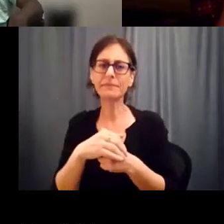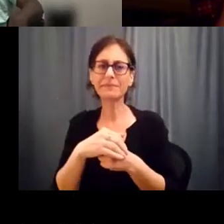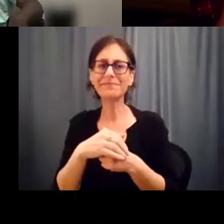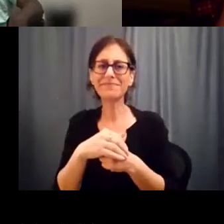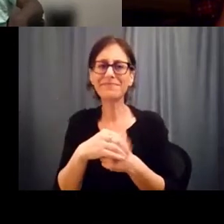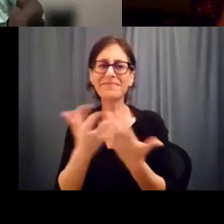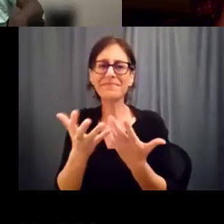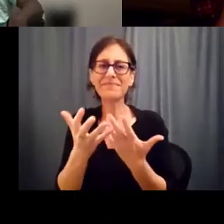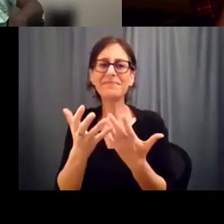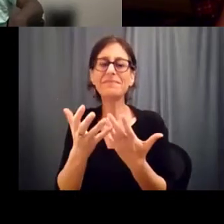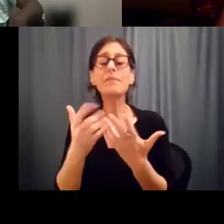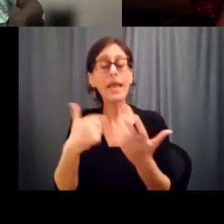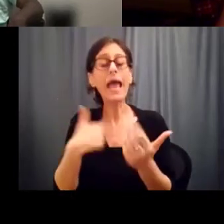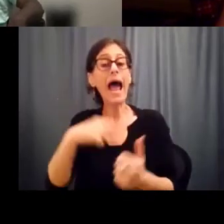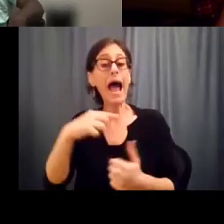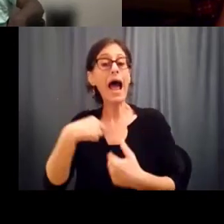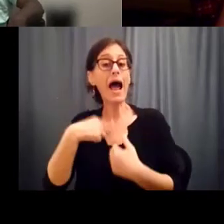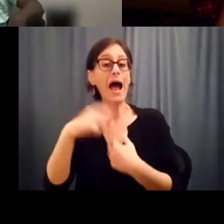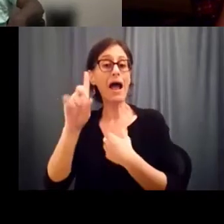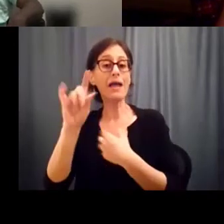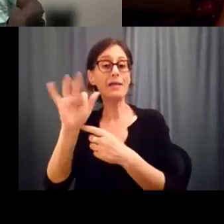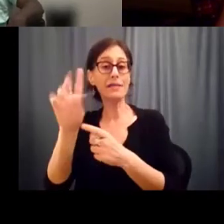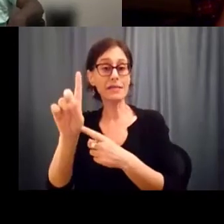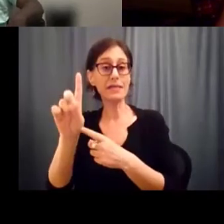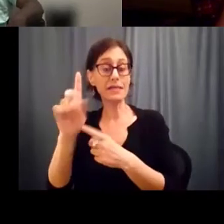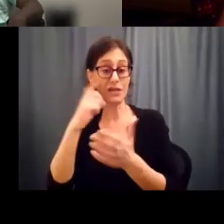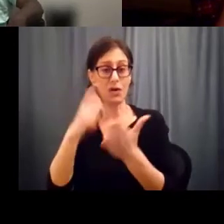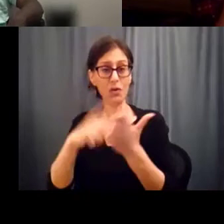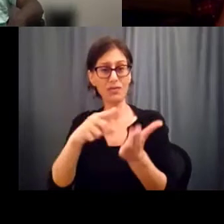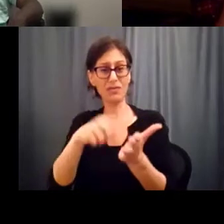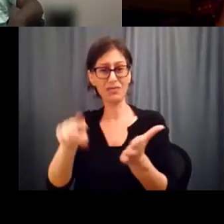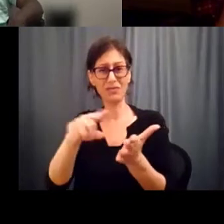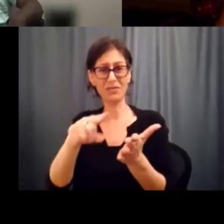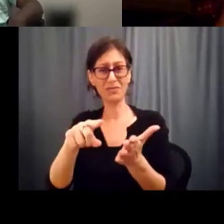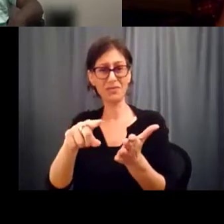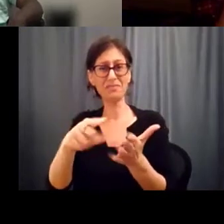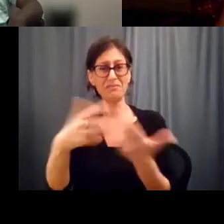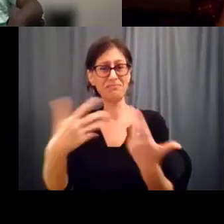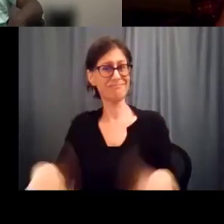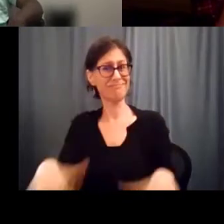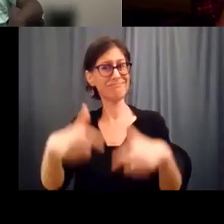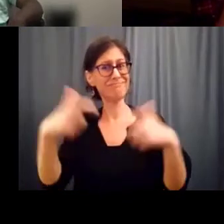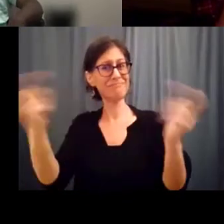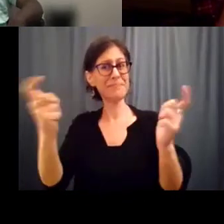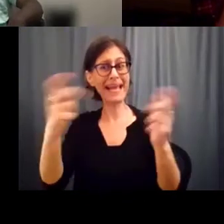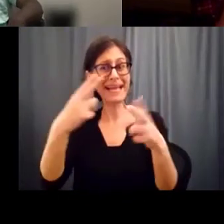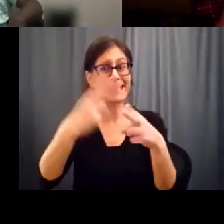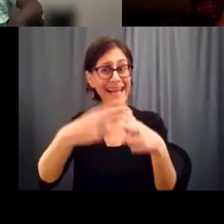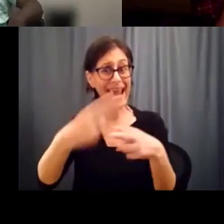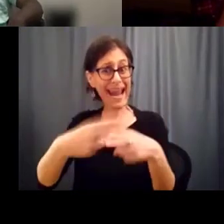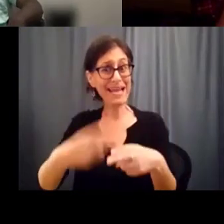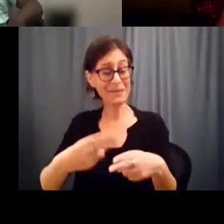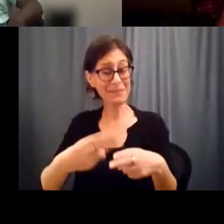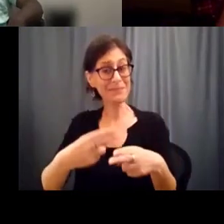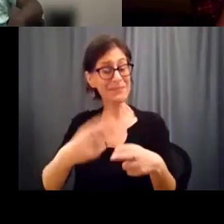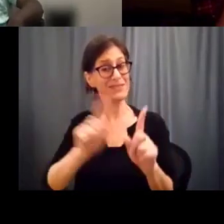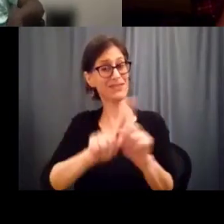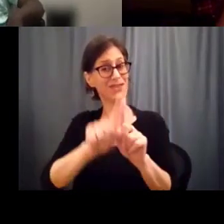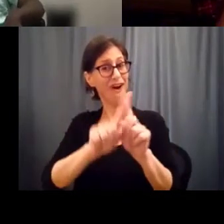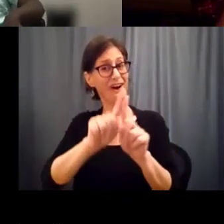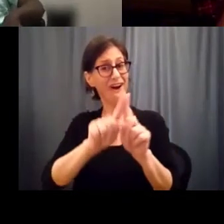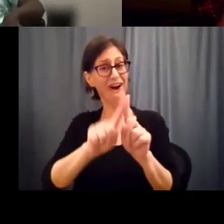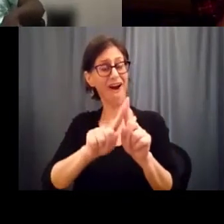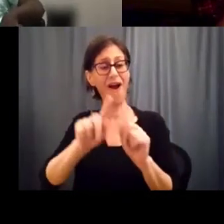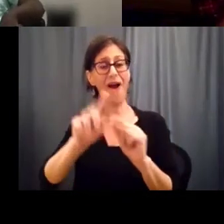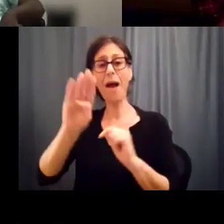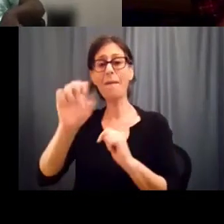what I did notice that I liked, because you guys had some really big names. Y'all had